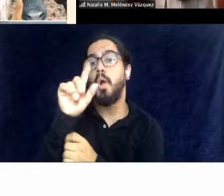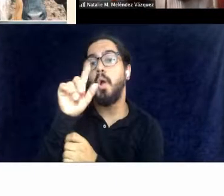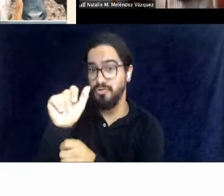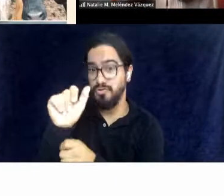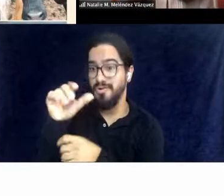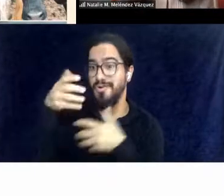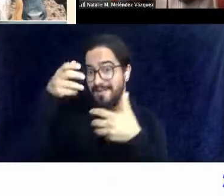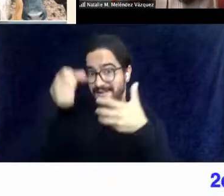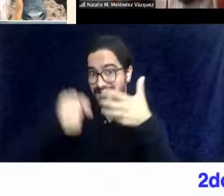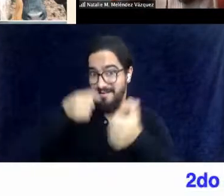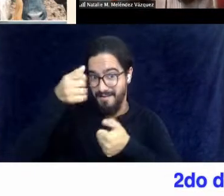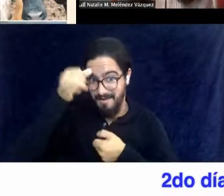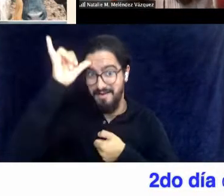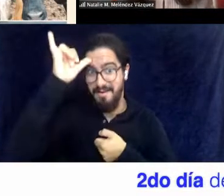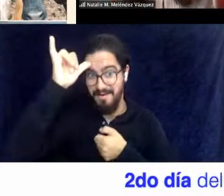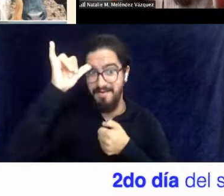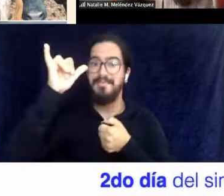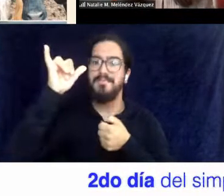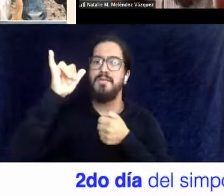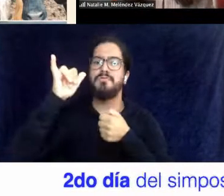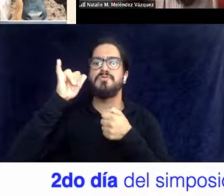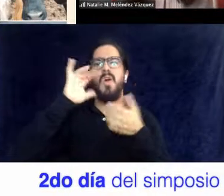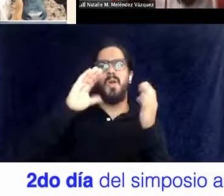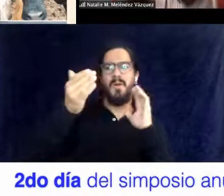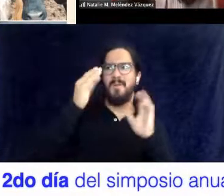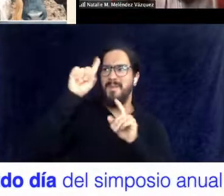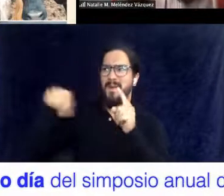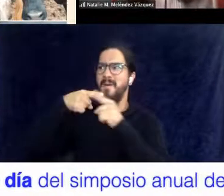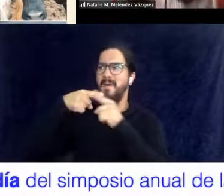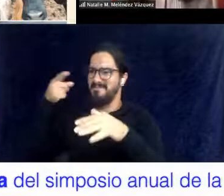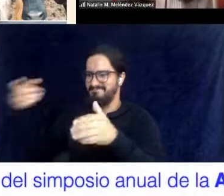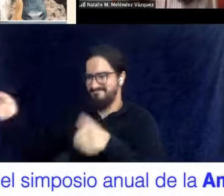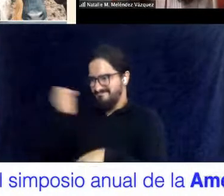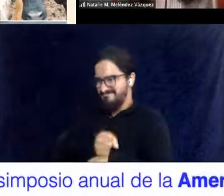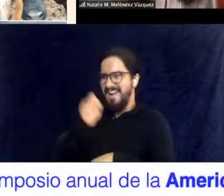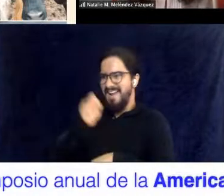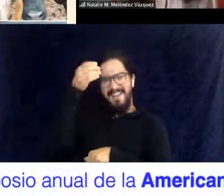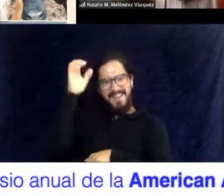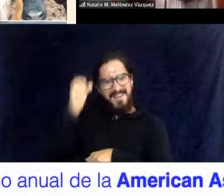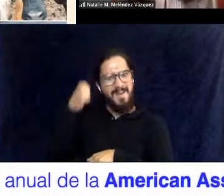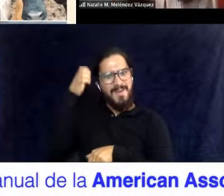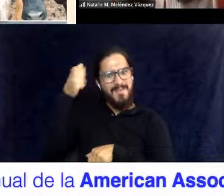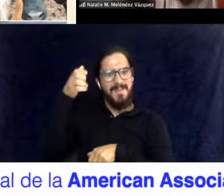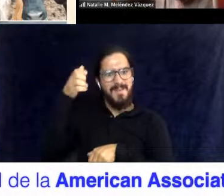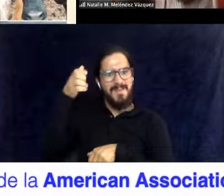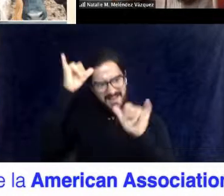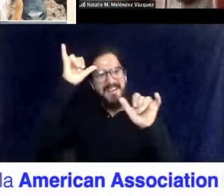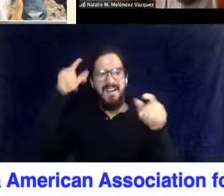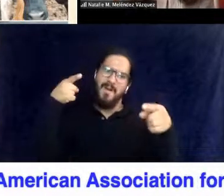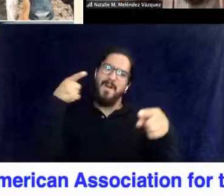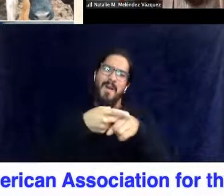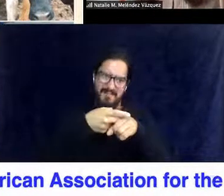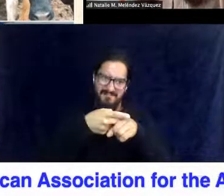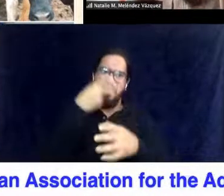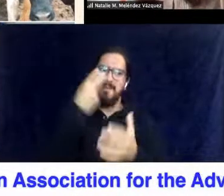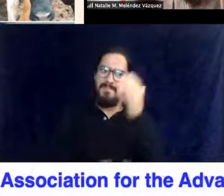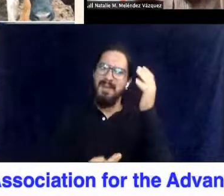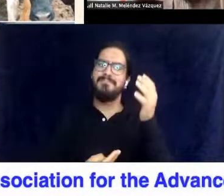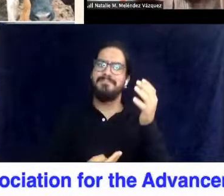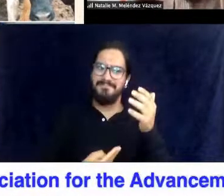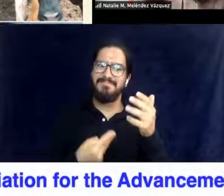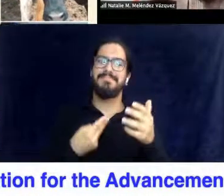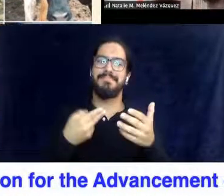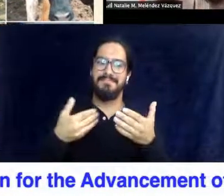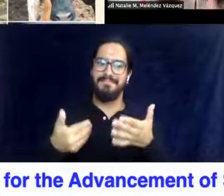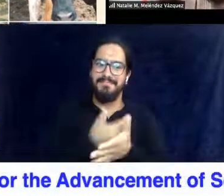when European cattle arrived at the island and local farmers decided to cross both breeds. Therefore, as slick and